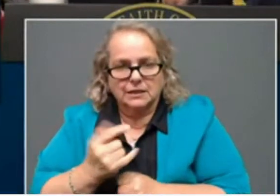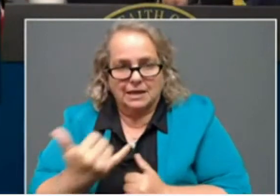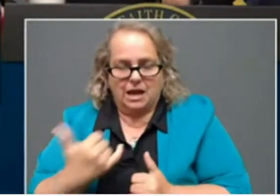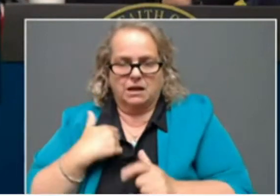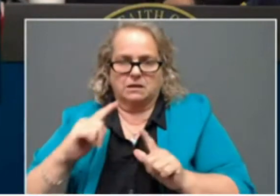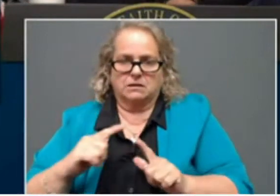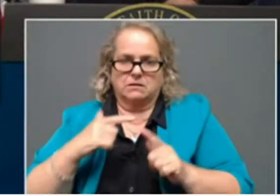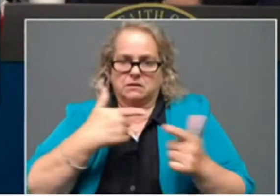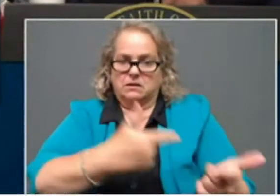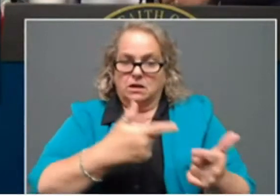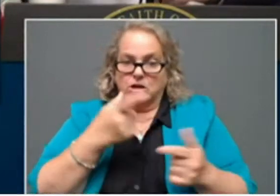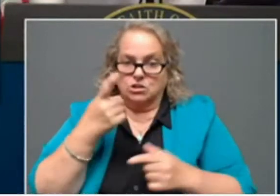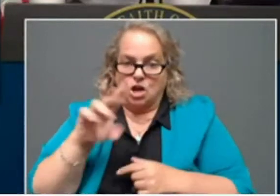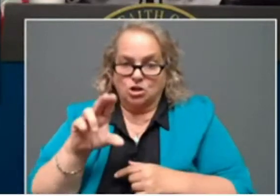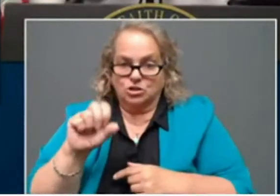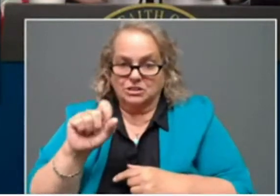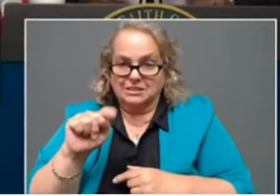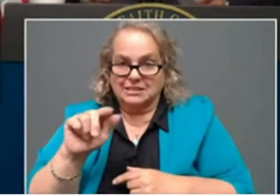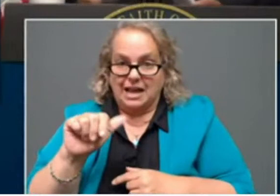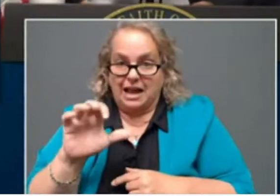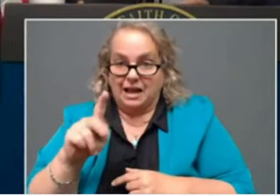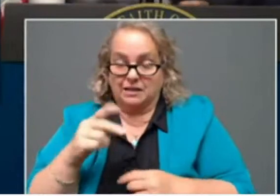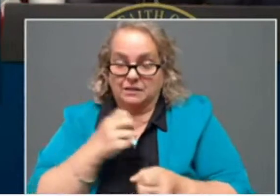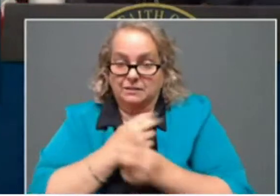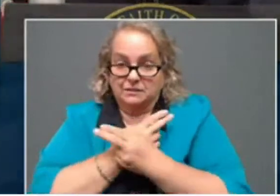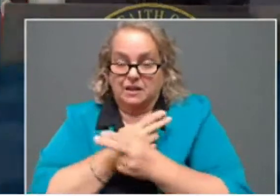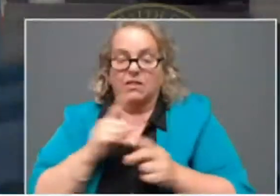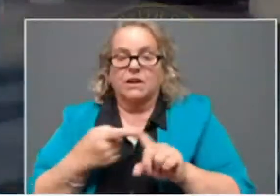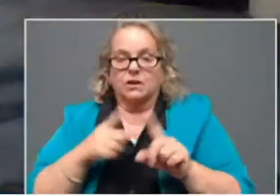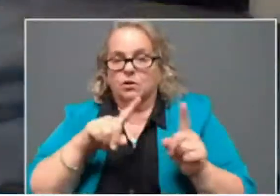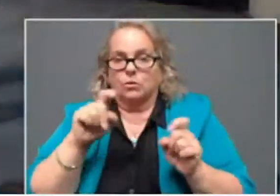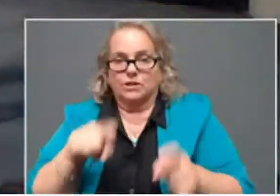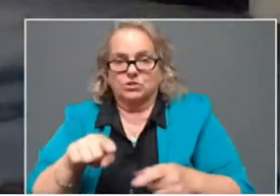Dr. Stack. Then we'll take questions.